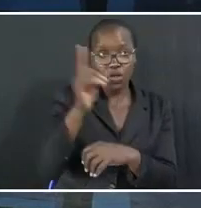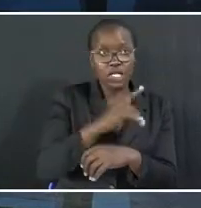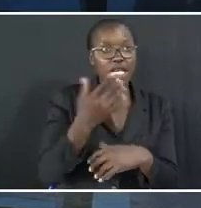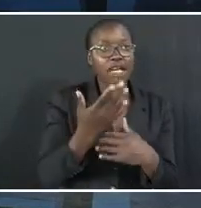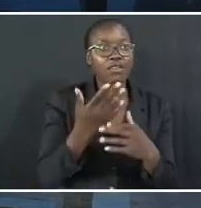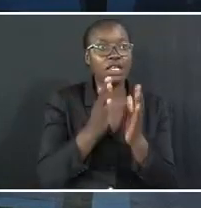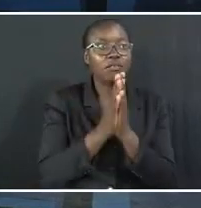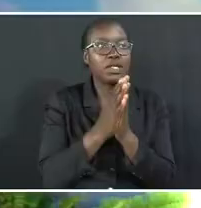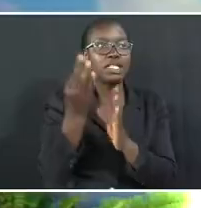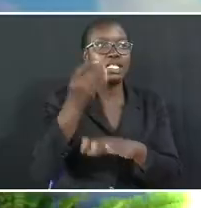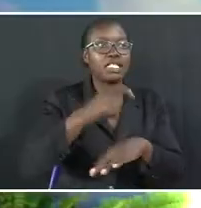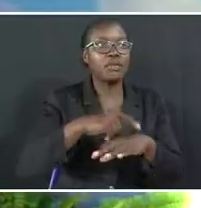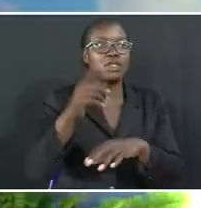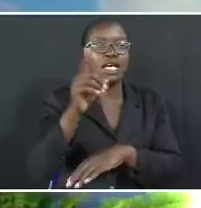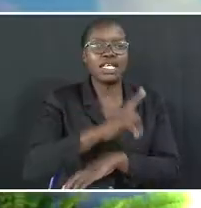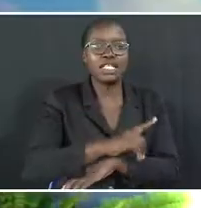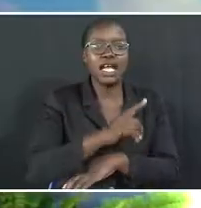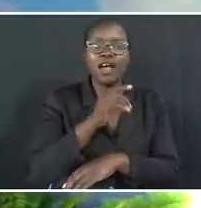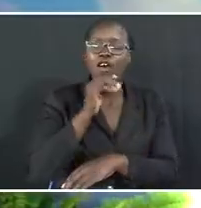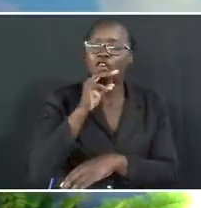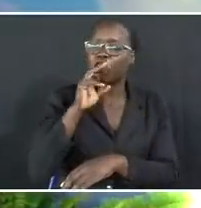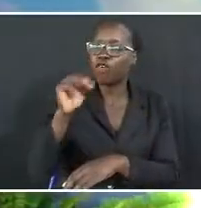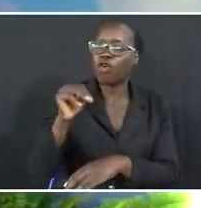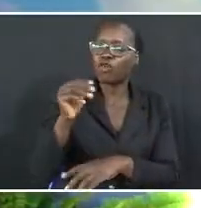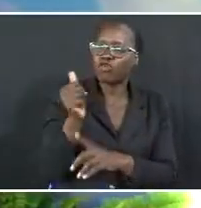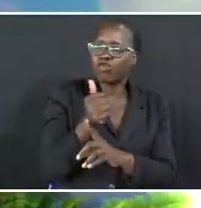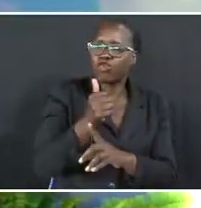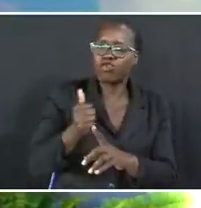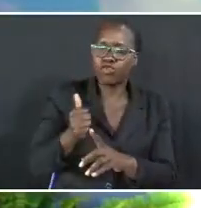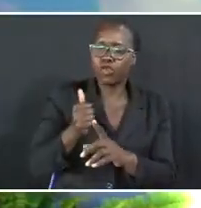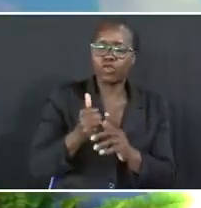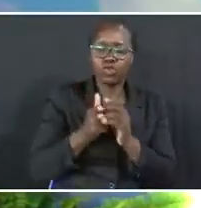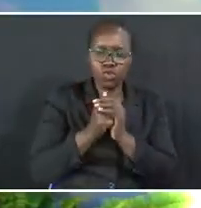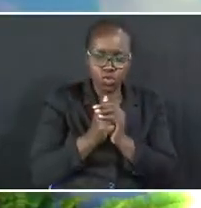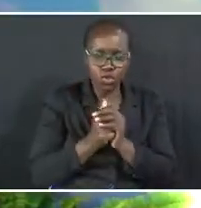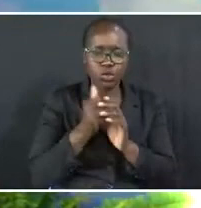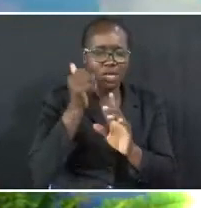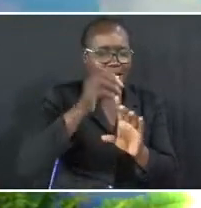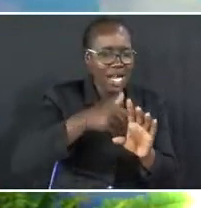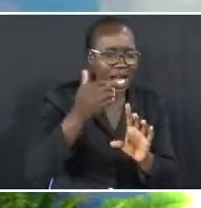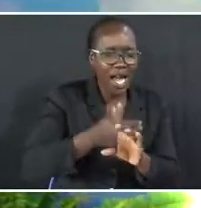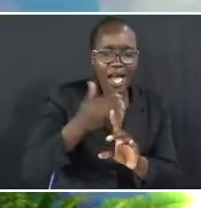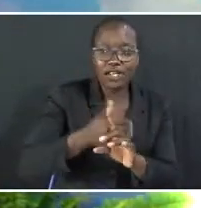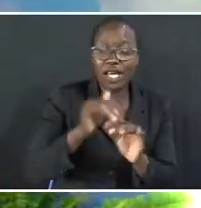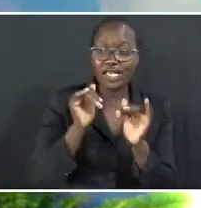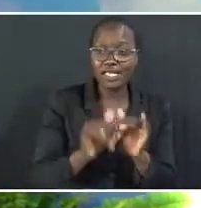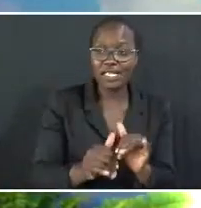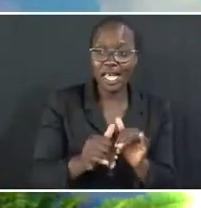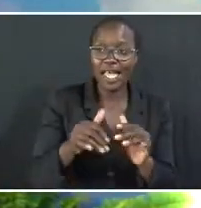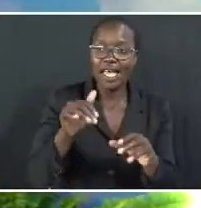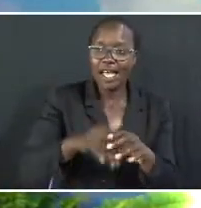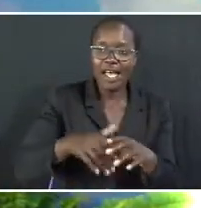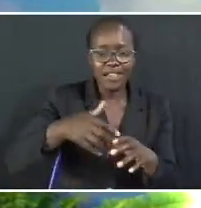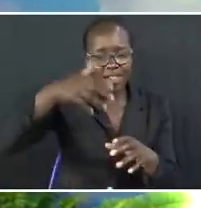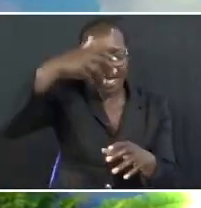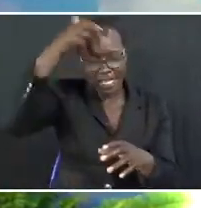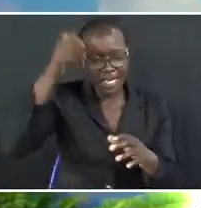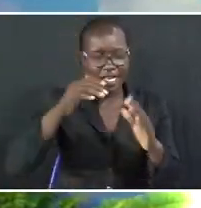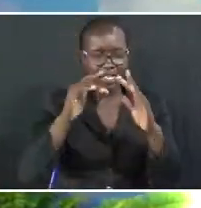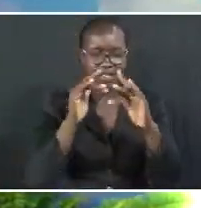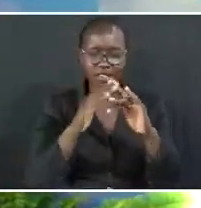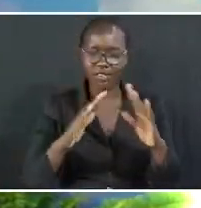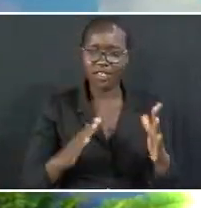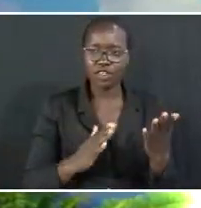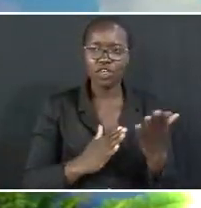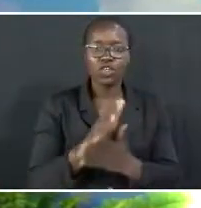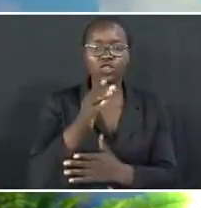pray 3 times a day, for him to refuse to bow down to an idol and stay in the den of lions, it